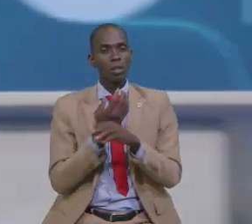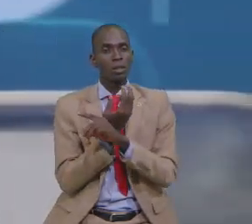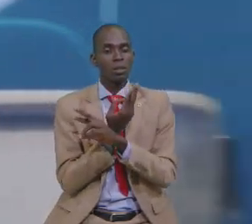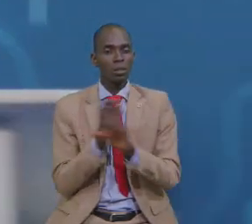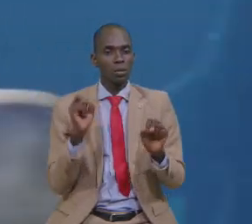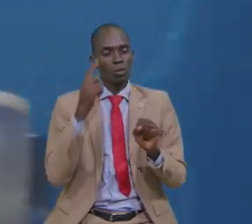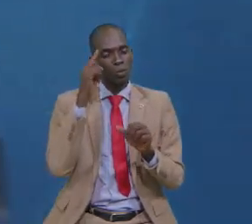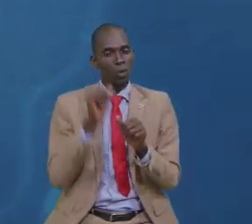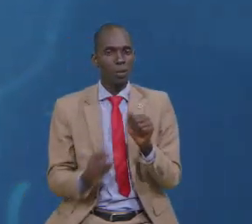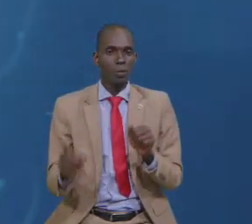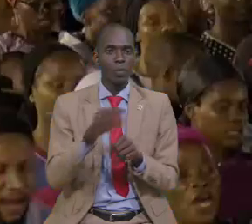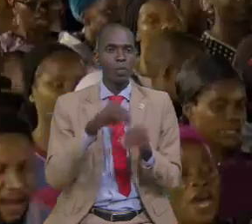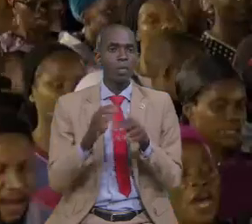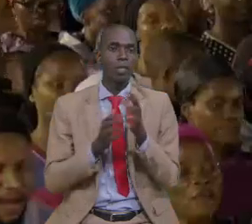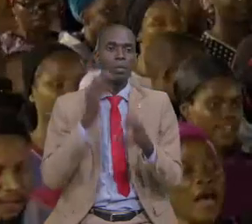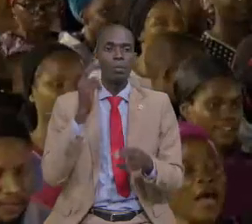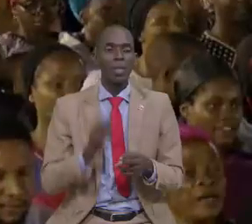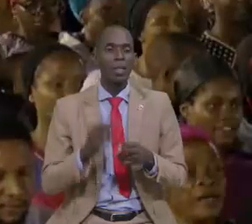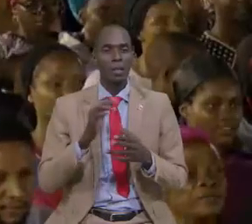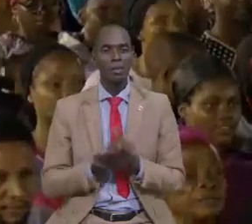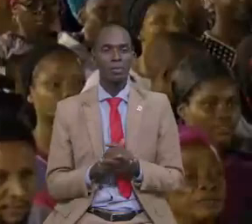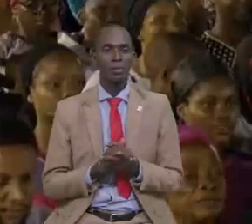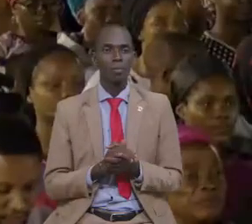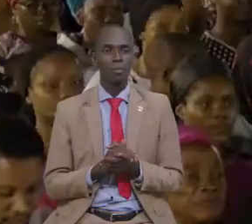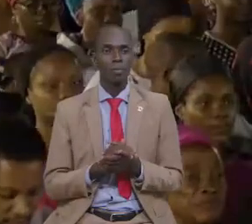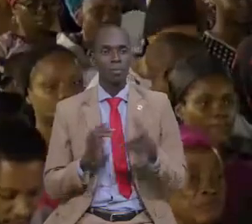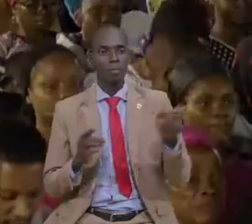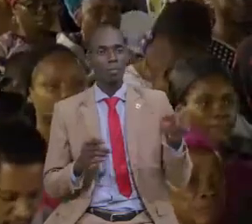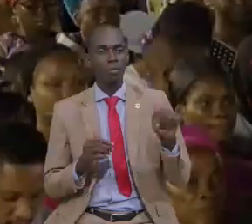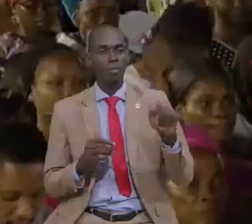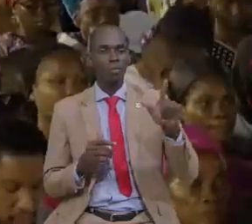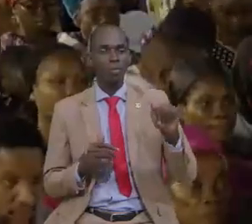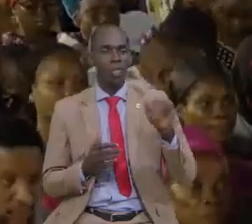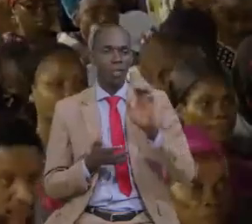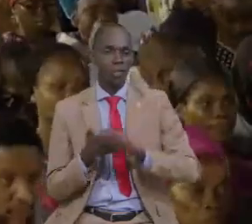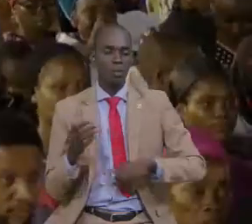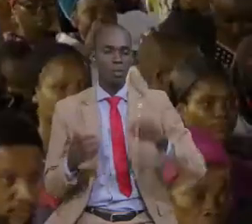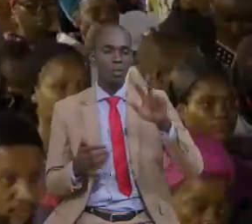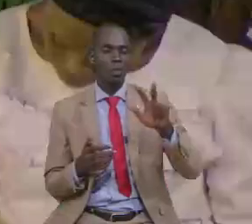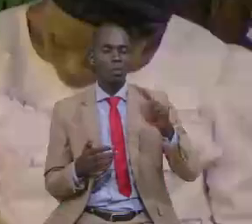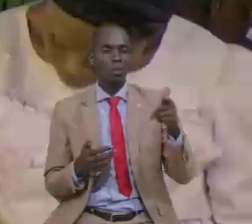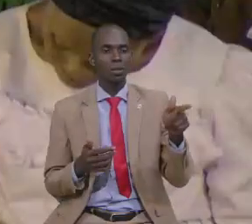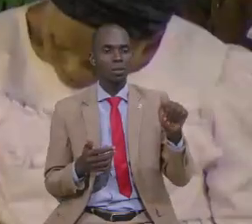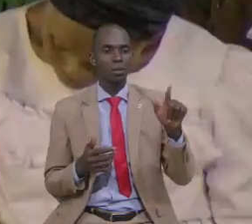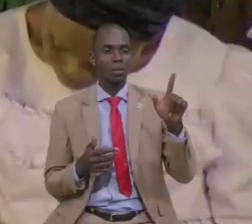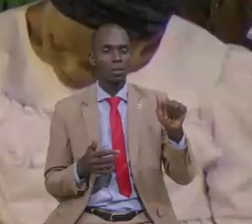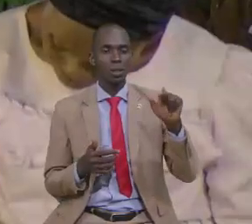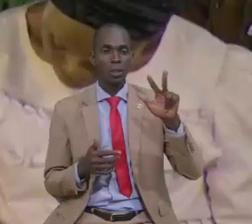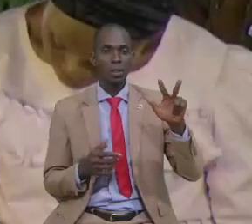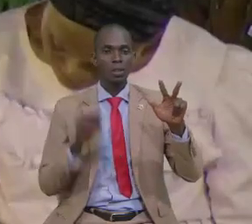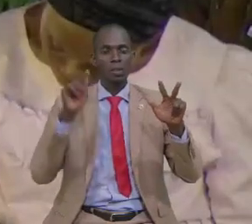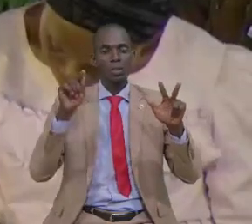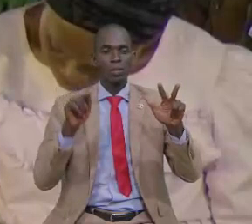in Jesus name Galatians chapter 3 we didn't hear from